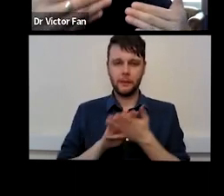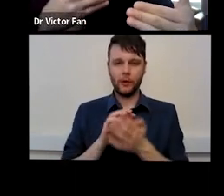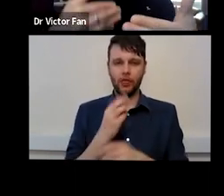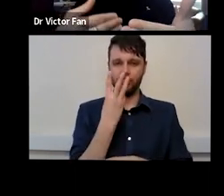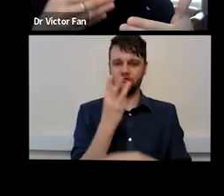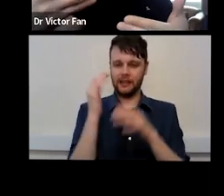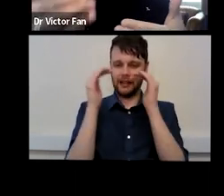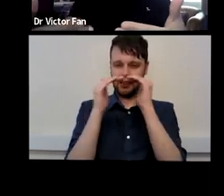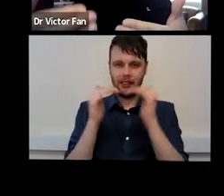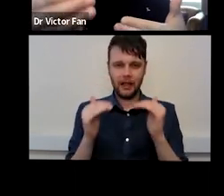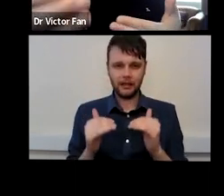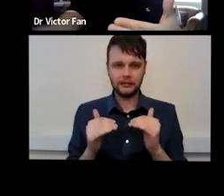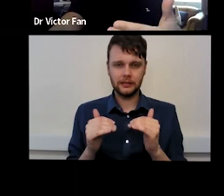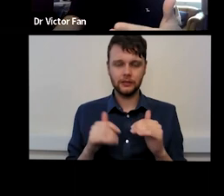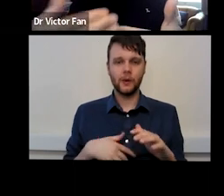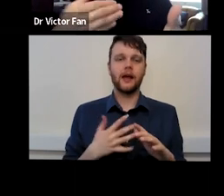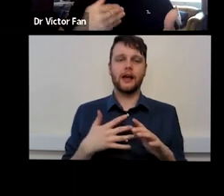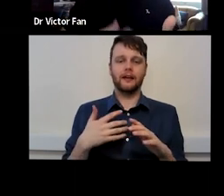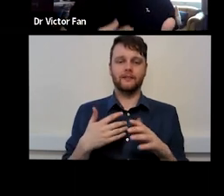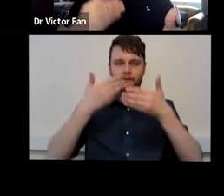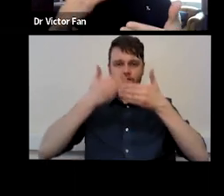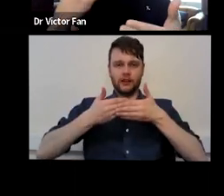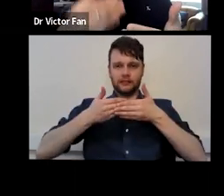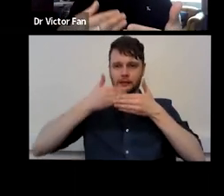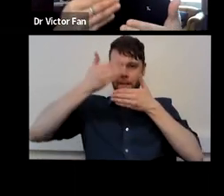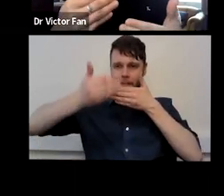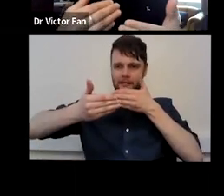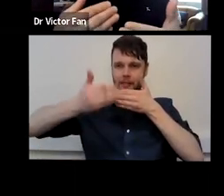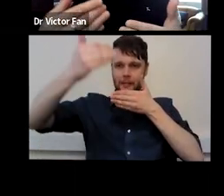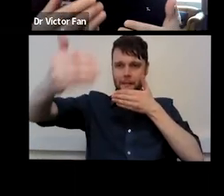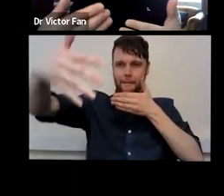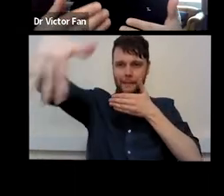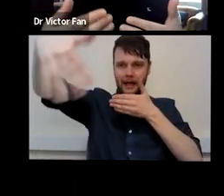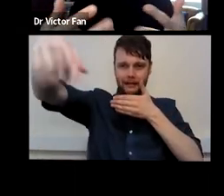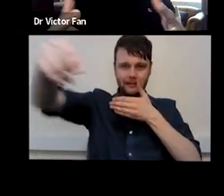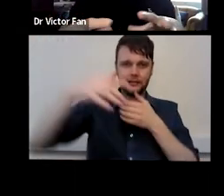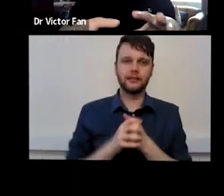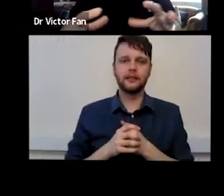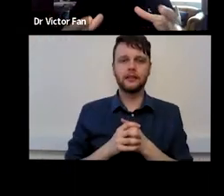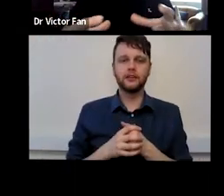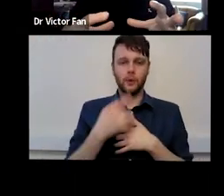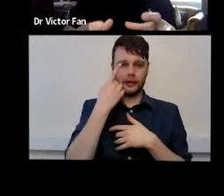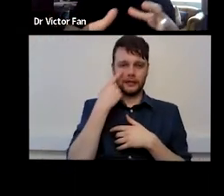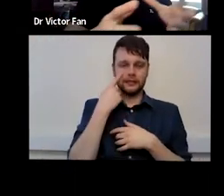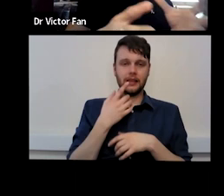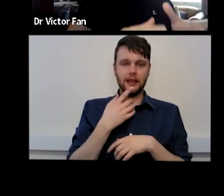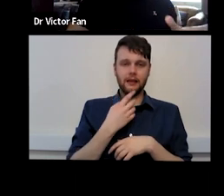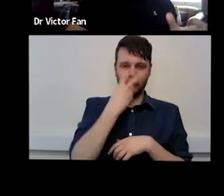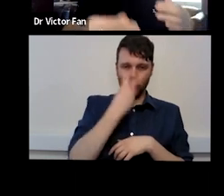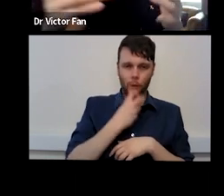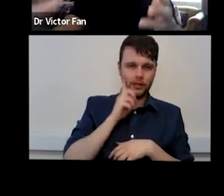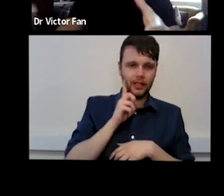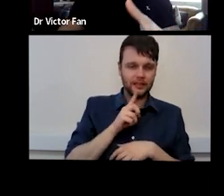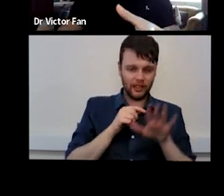layers: the foreground, middle ground, and the background. And in the foreground, you see the grandmother and the child and the children on the